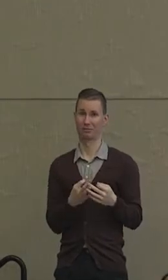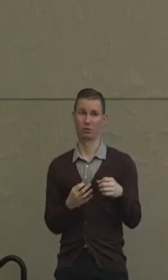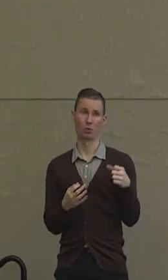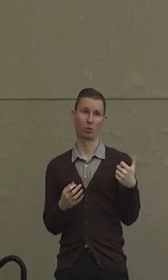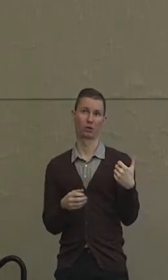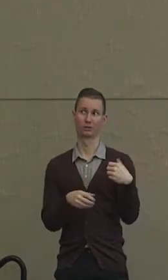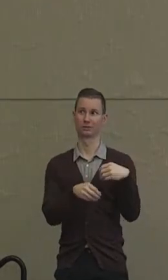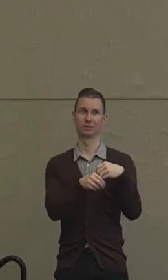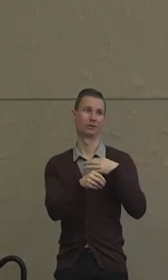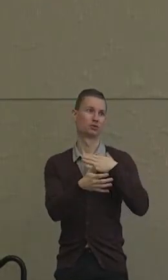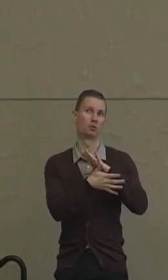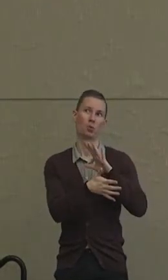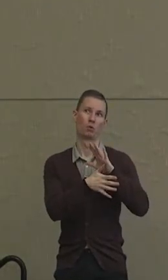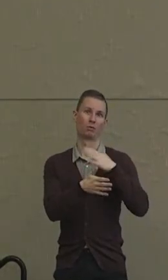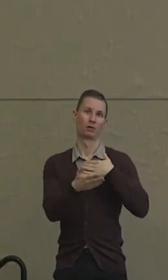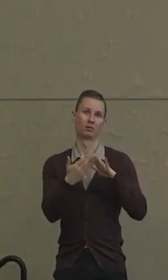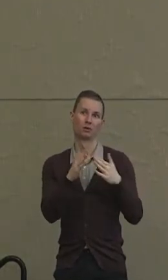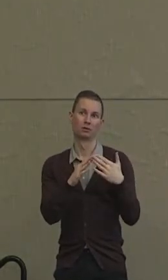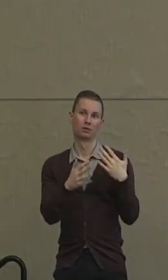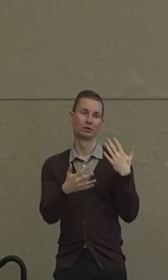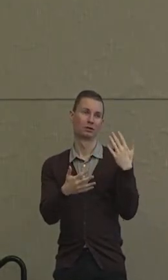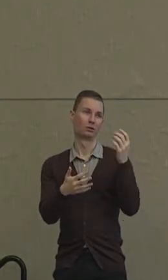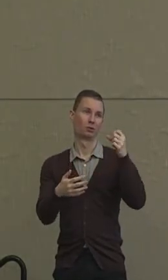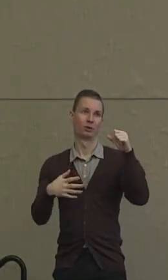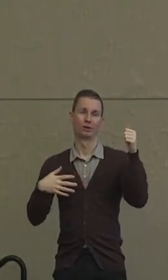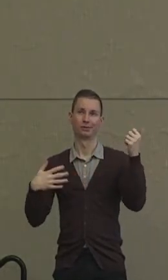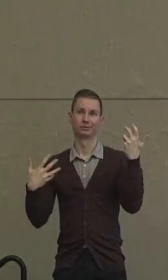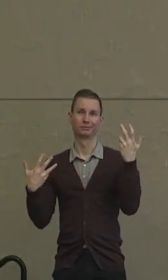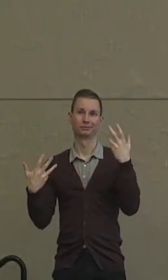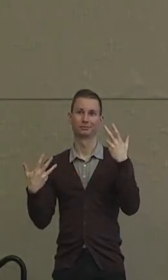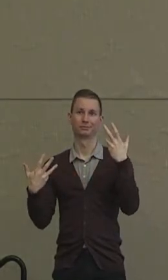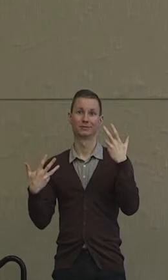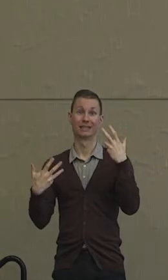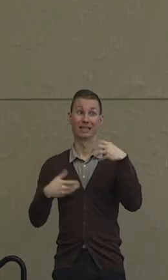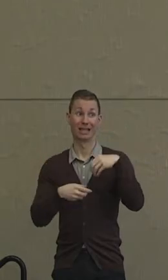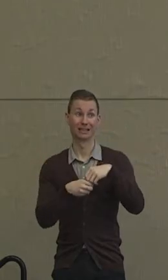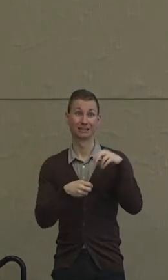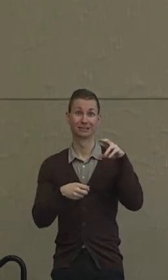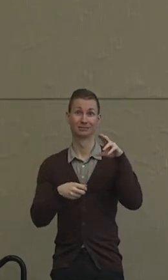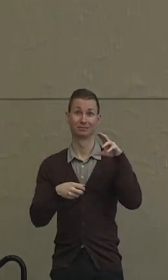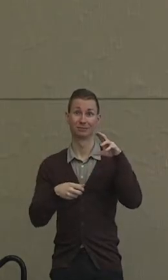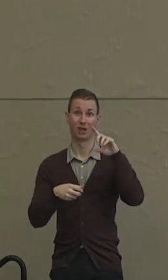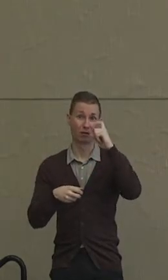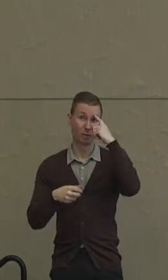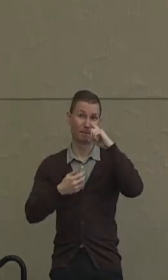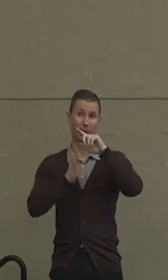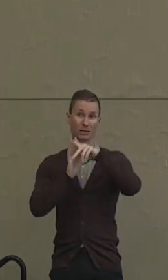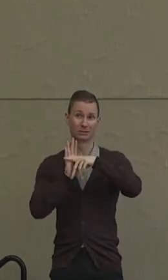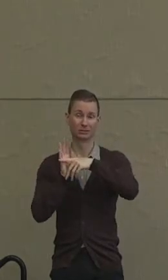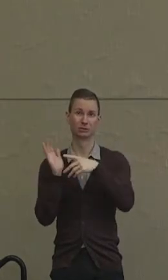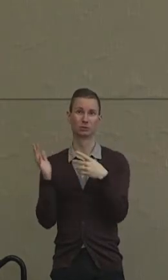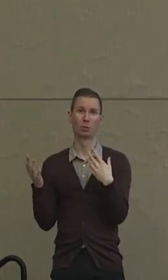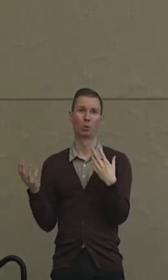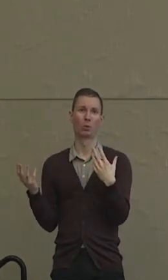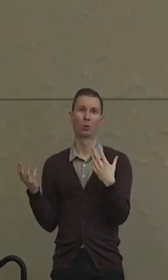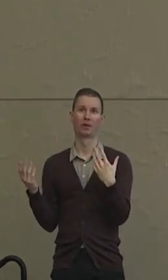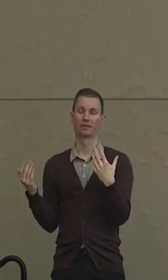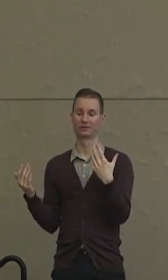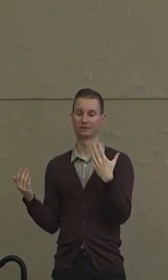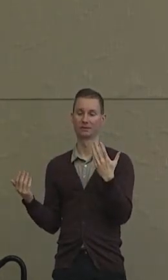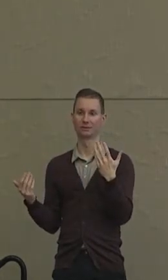in my school, mm-hmm, or in my community or in our policies, right? And so the